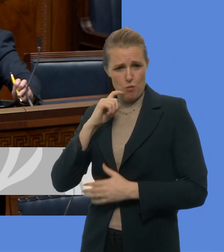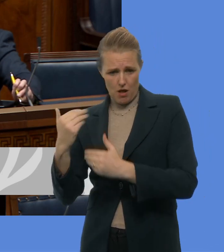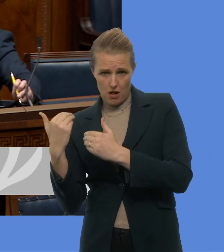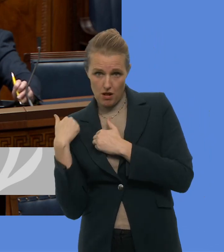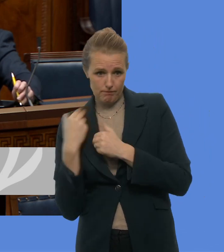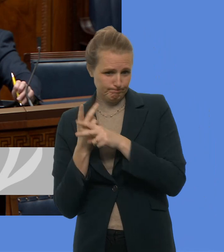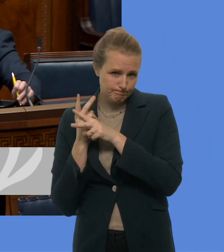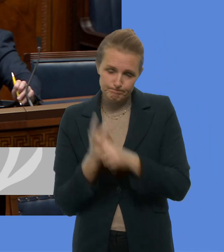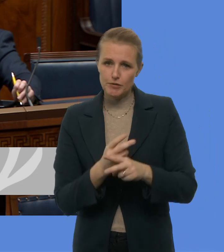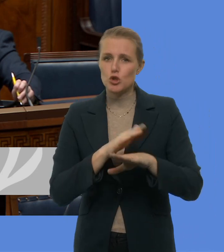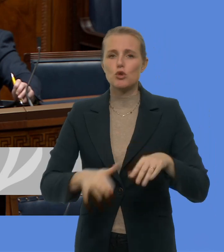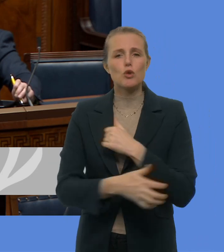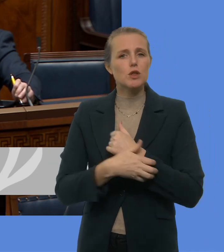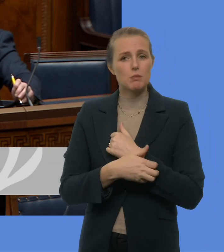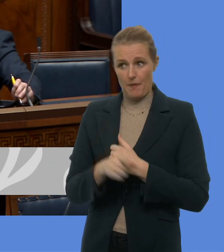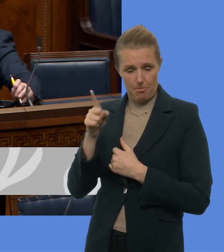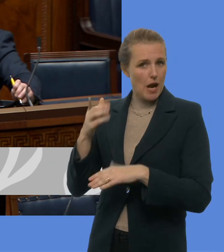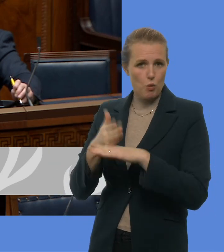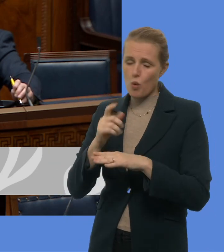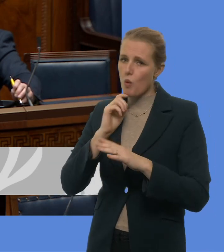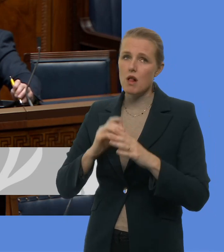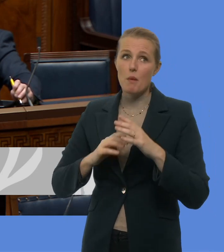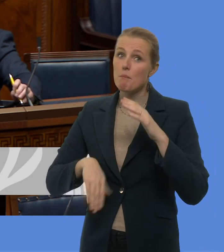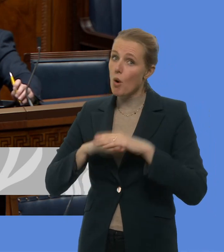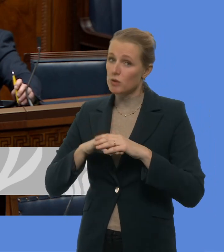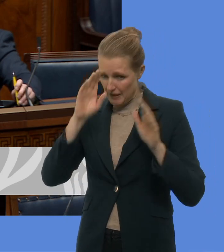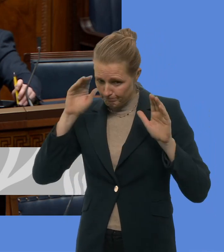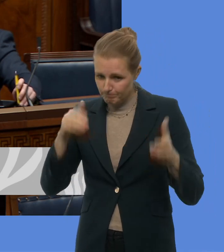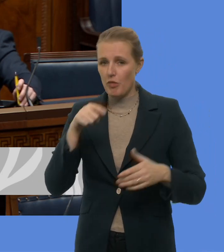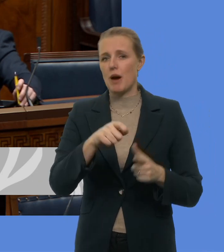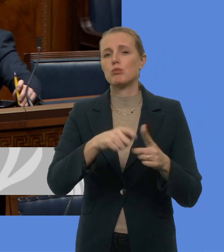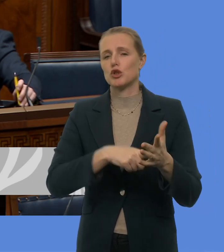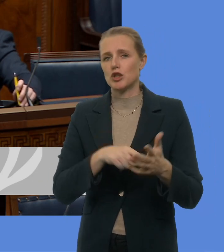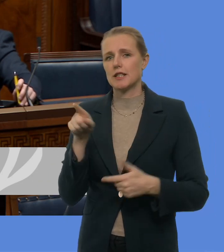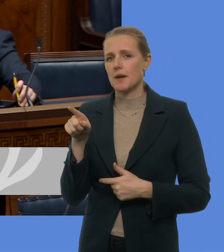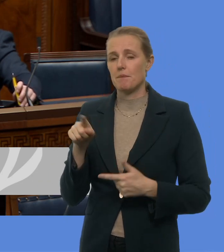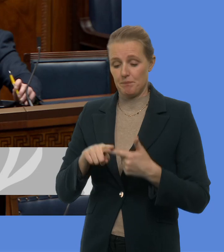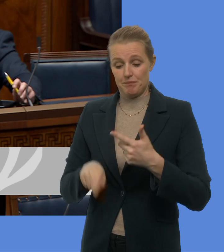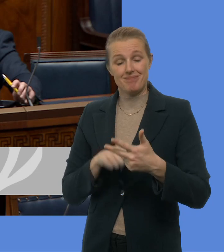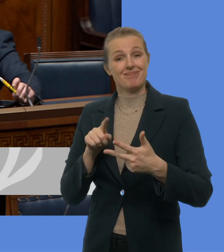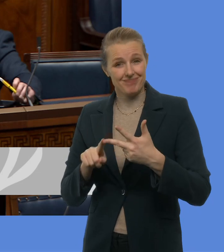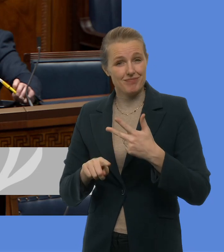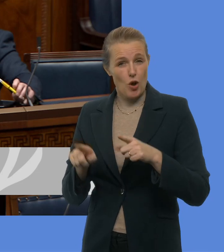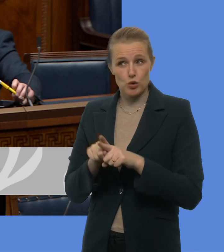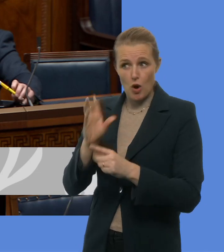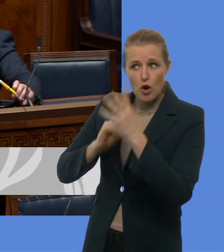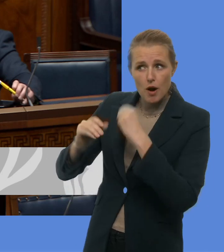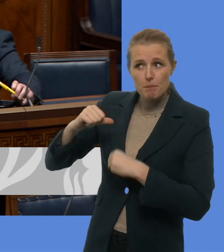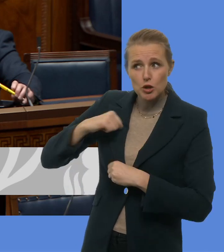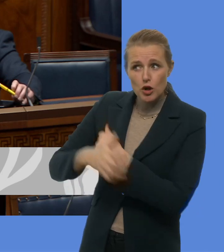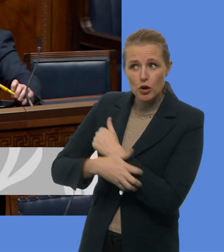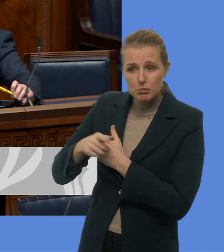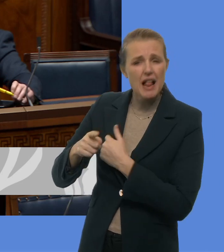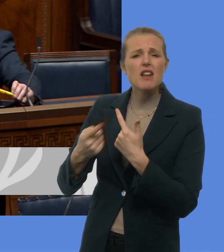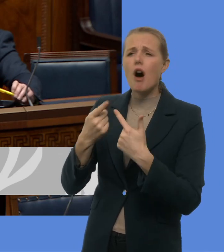owner for the Children's Hospital. Much of the workload will be attributable to the project. The incorporation of learning from the maternity hospital and